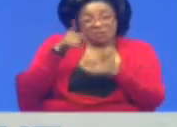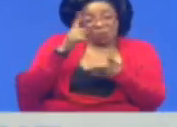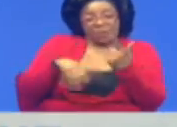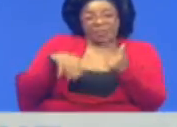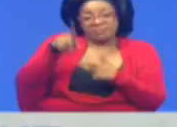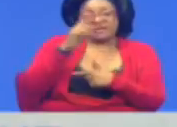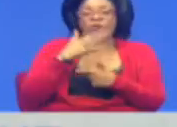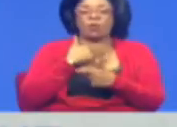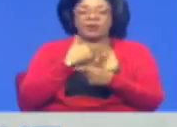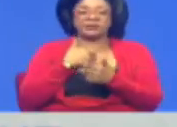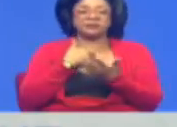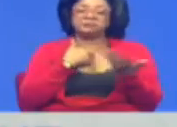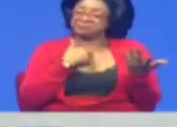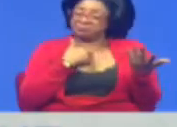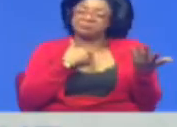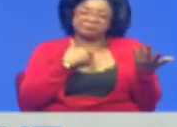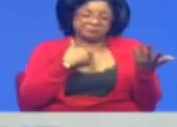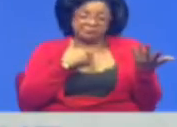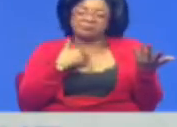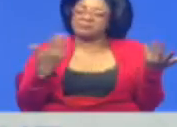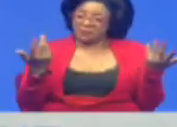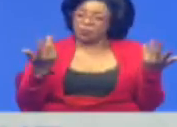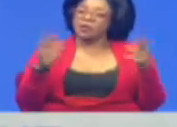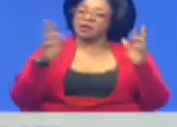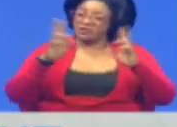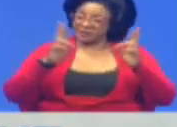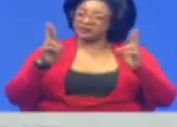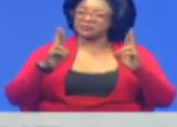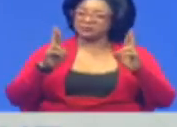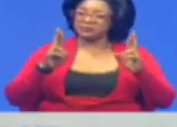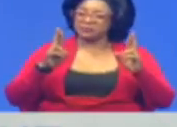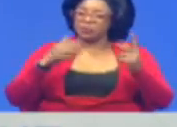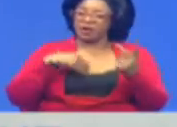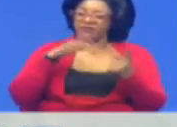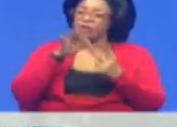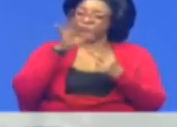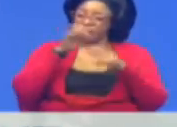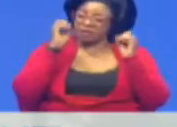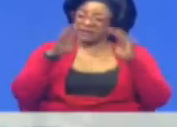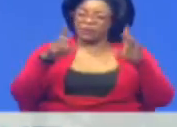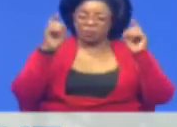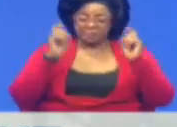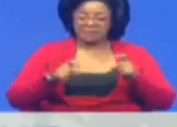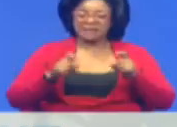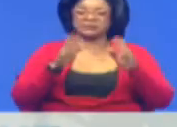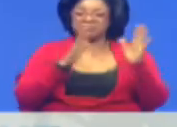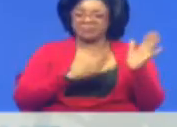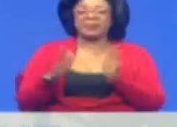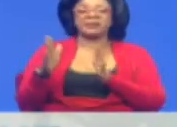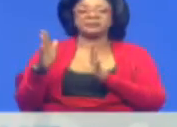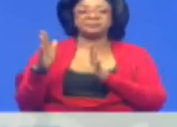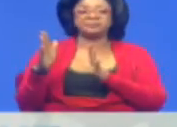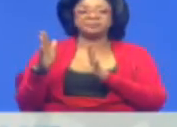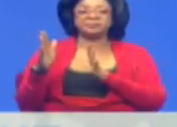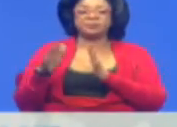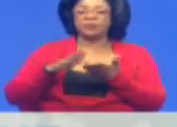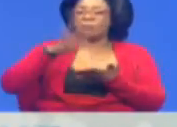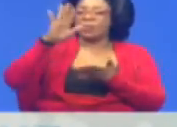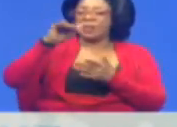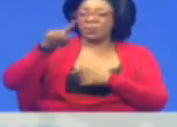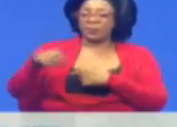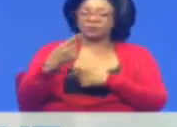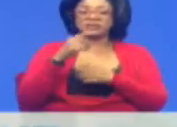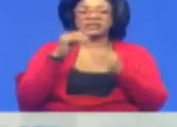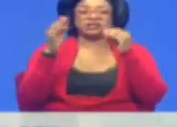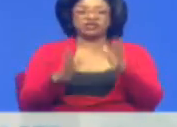we, if that is what they want, we shall have no option but to prepare for it. Some 100,000 teachers have been sidelined